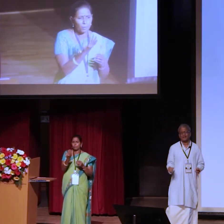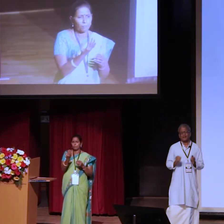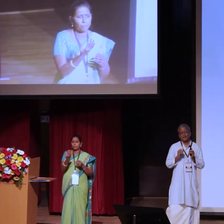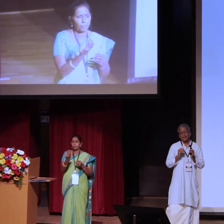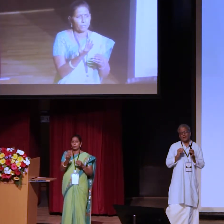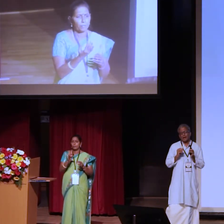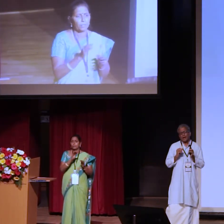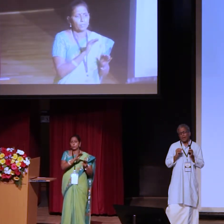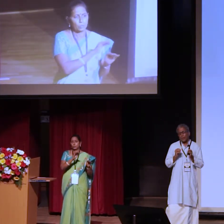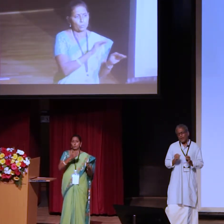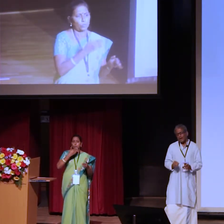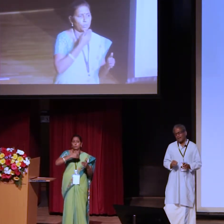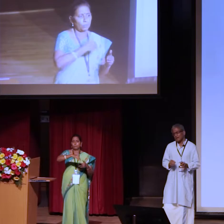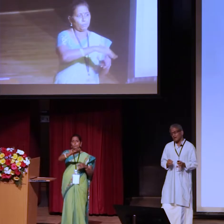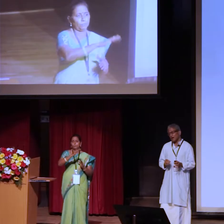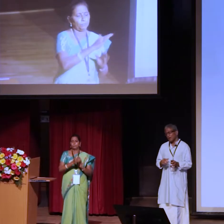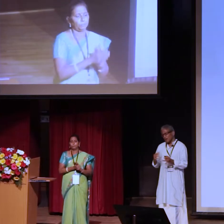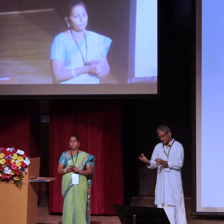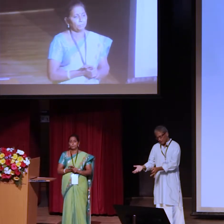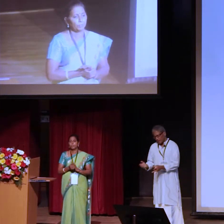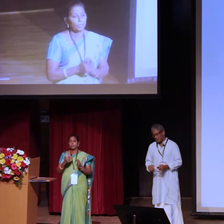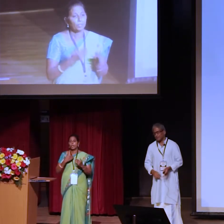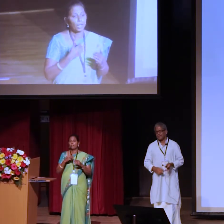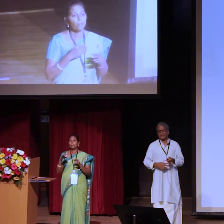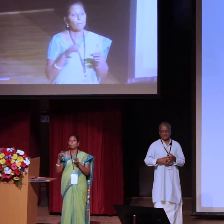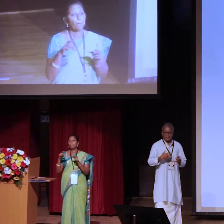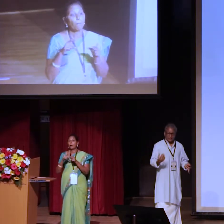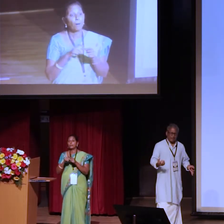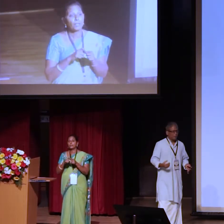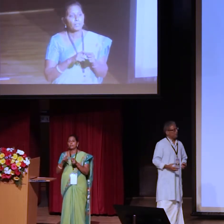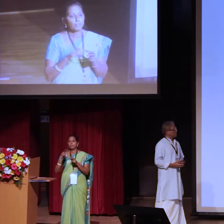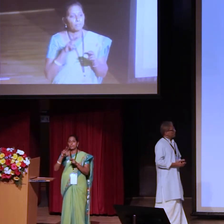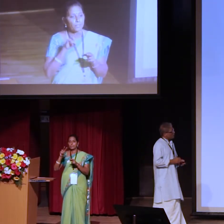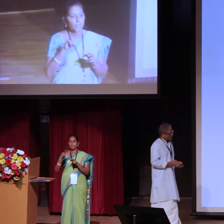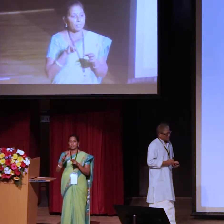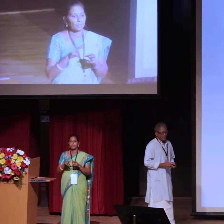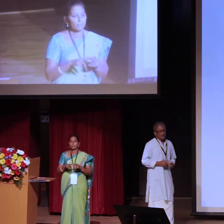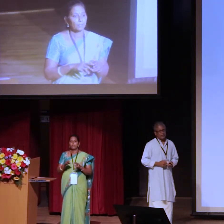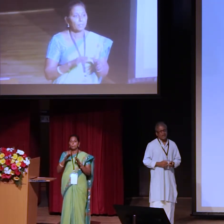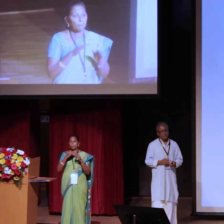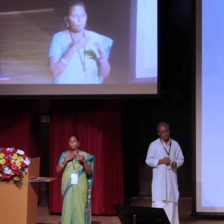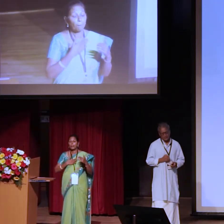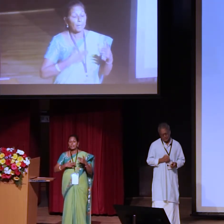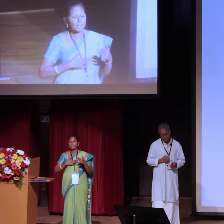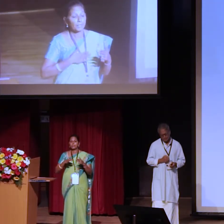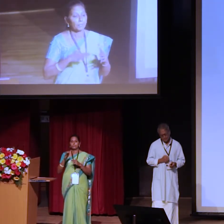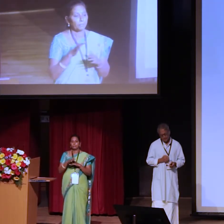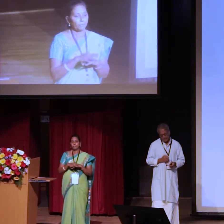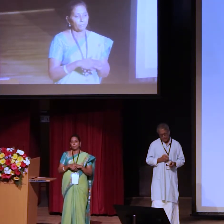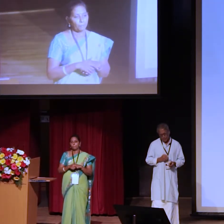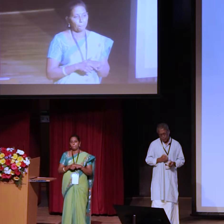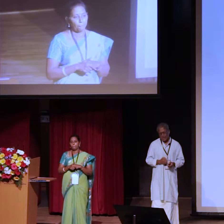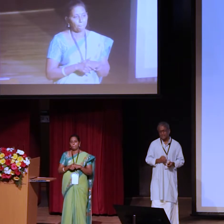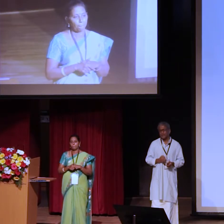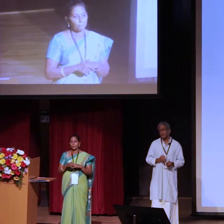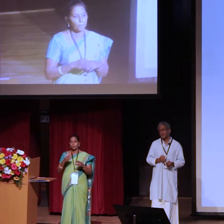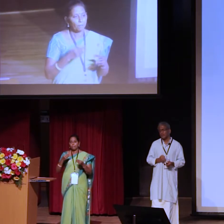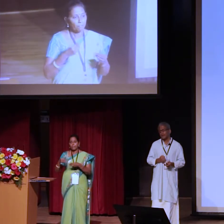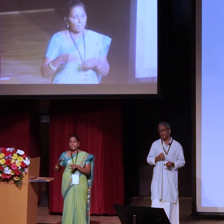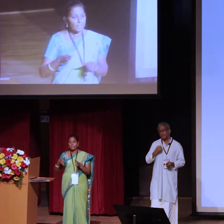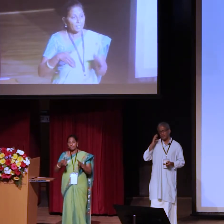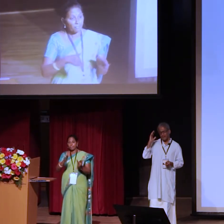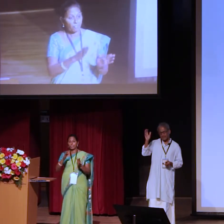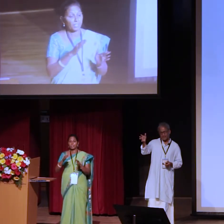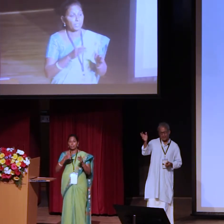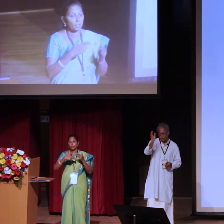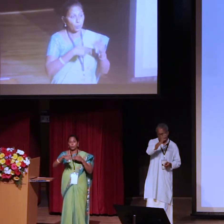scale. Then our partner Vision Empower Trust and their people passionate, we came up with ways in which